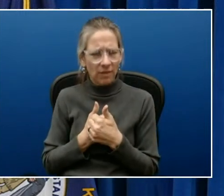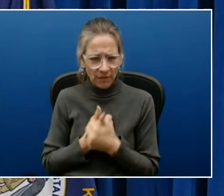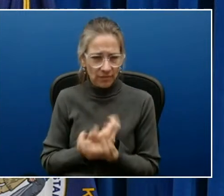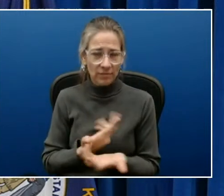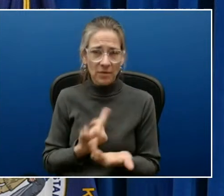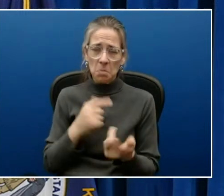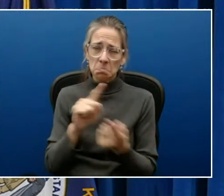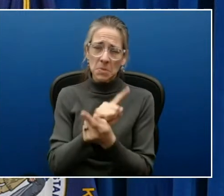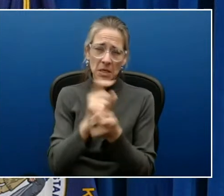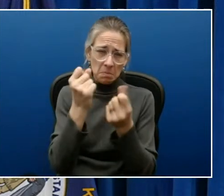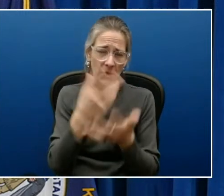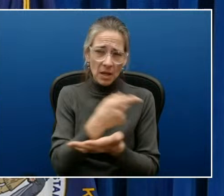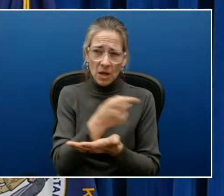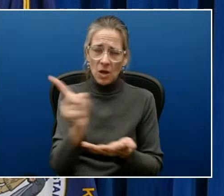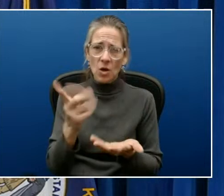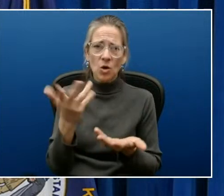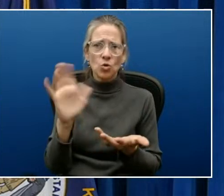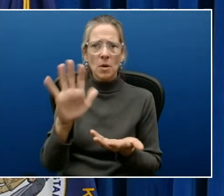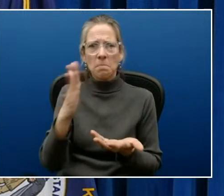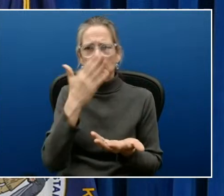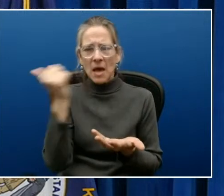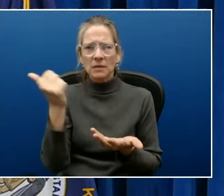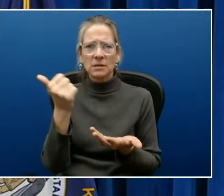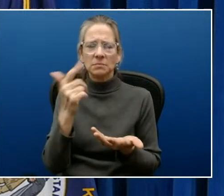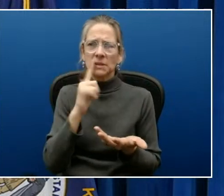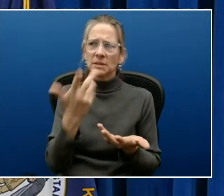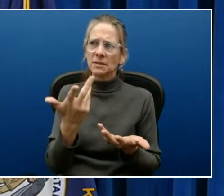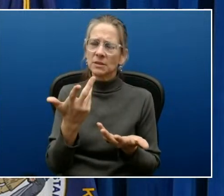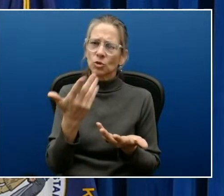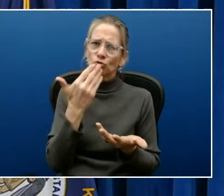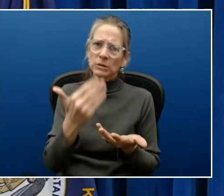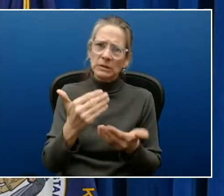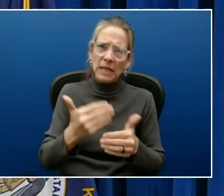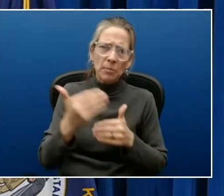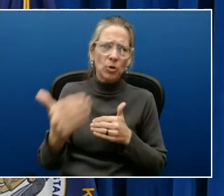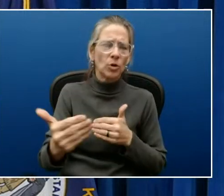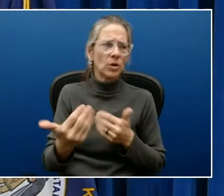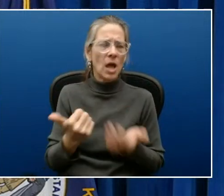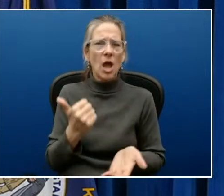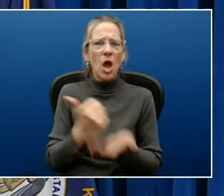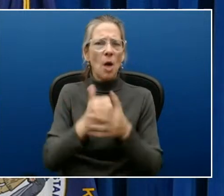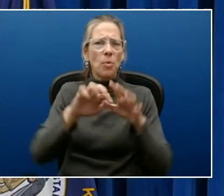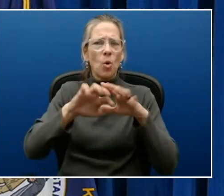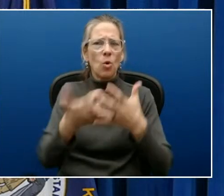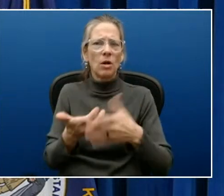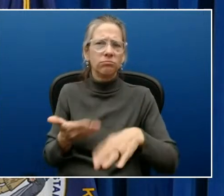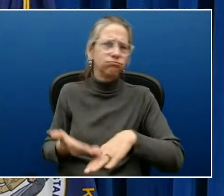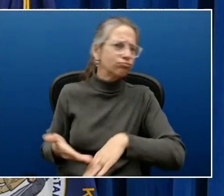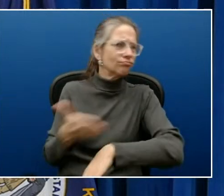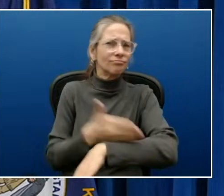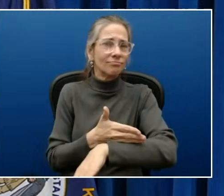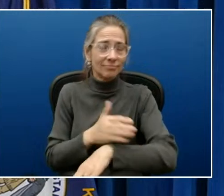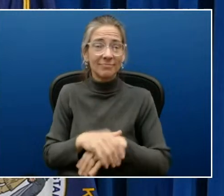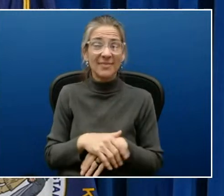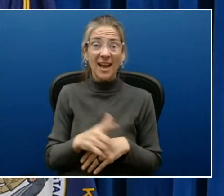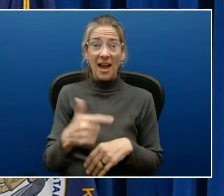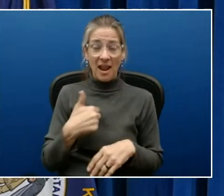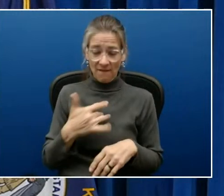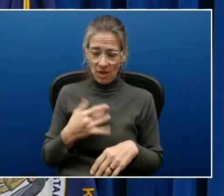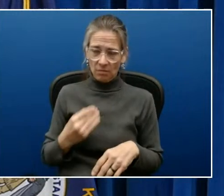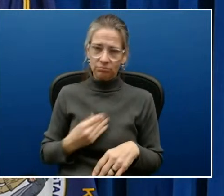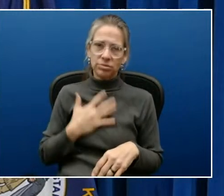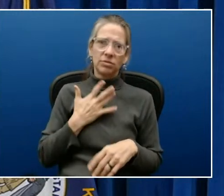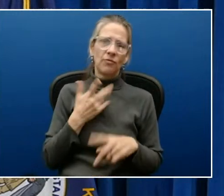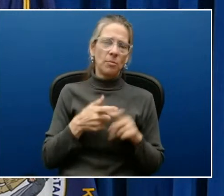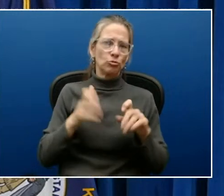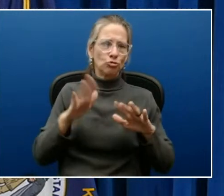great neighbors and to make our world a better place. I have been especially moved by the children and young folks I've had the chance